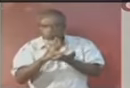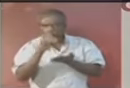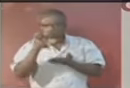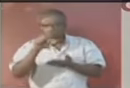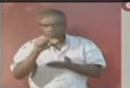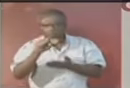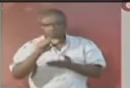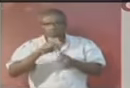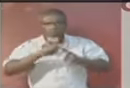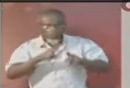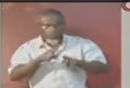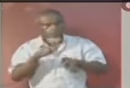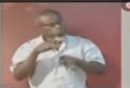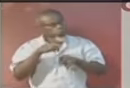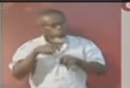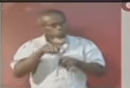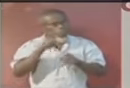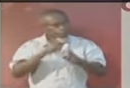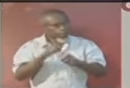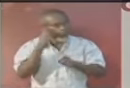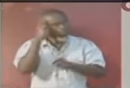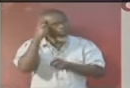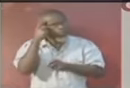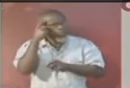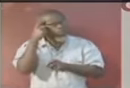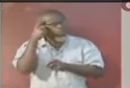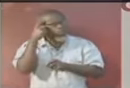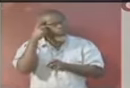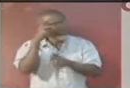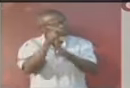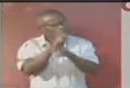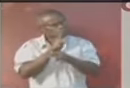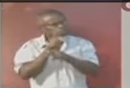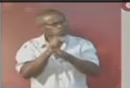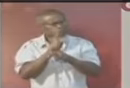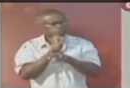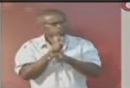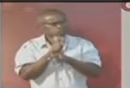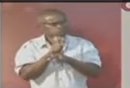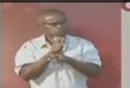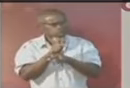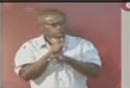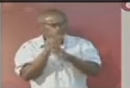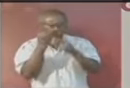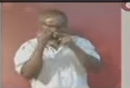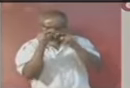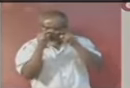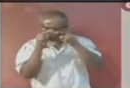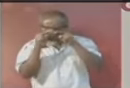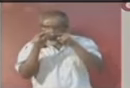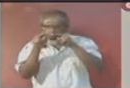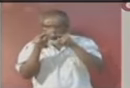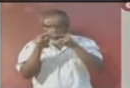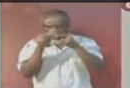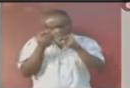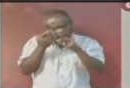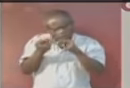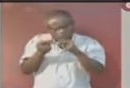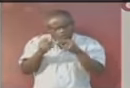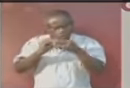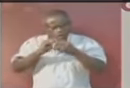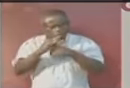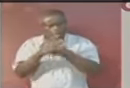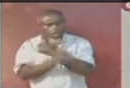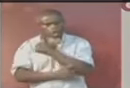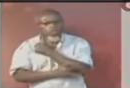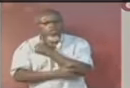We have to bear everything in mind when we make national decisions. And what we look at is the epidemiological status of the country at this point in time,